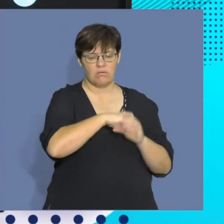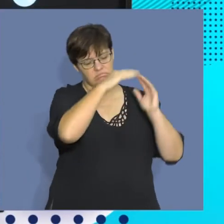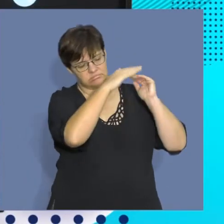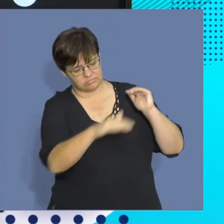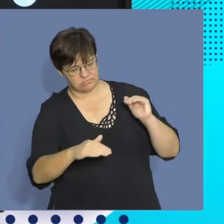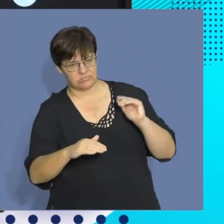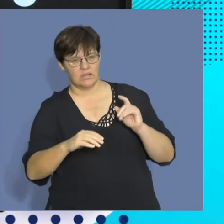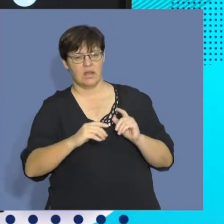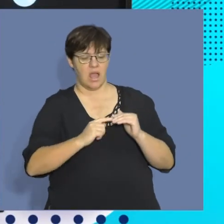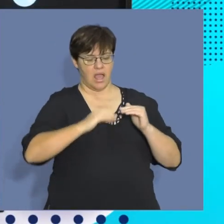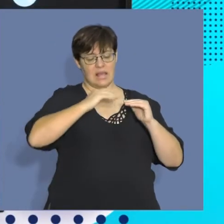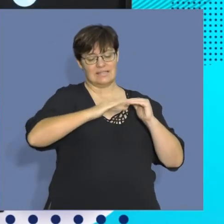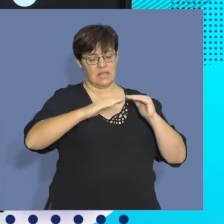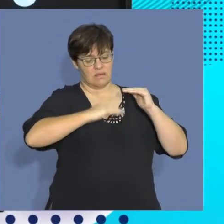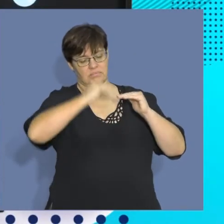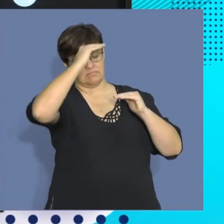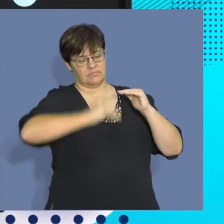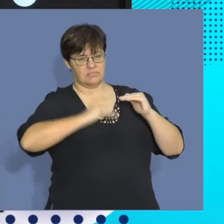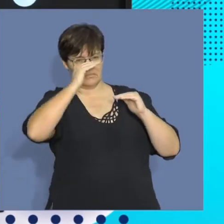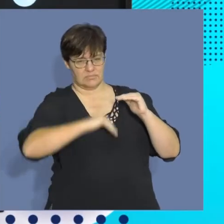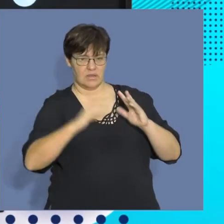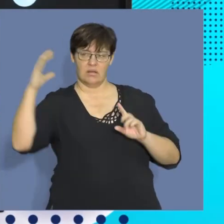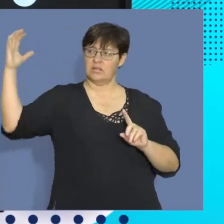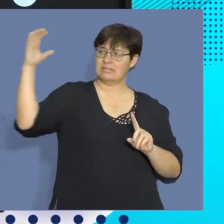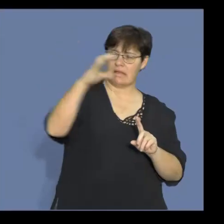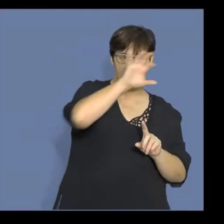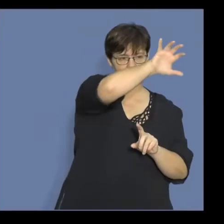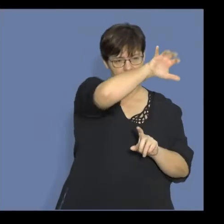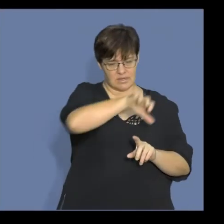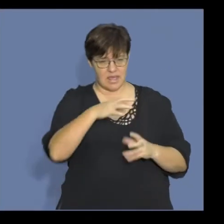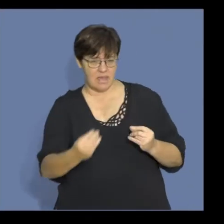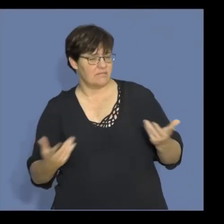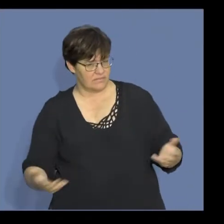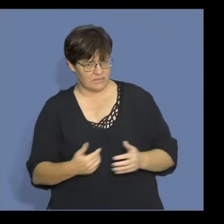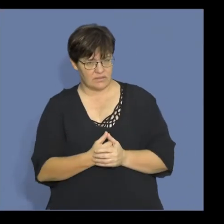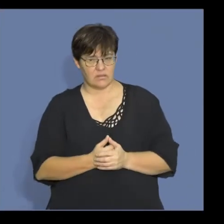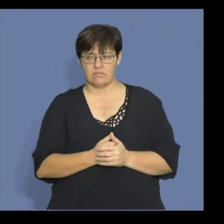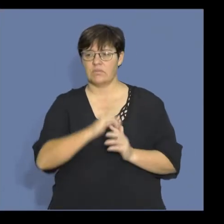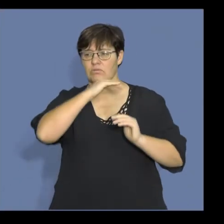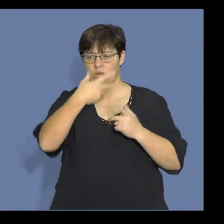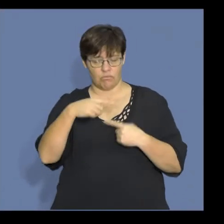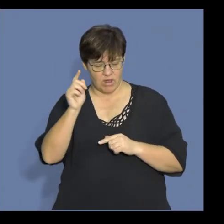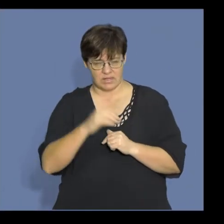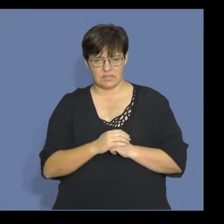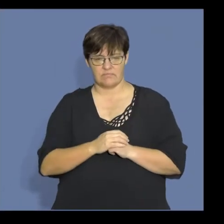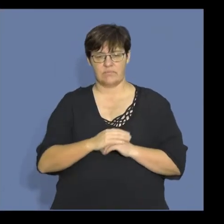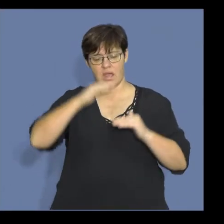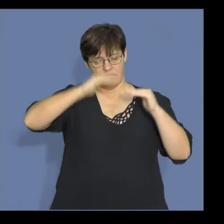includes slope, altitude, and aspect. Let's see which of these are correct. So as I mentioned, slope is